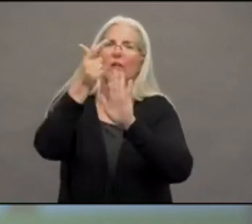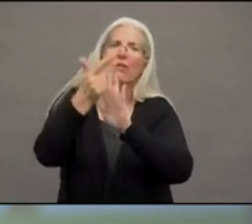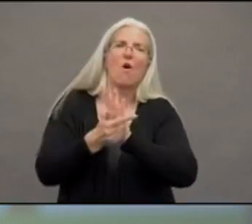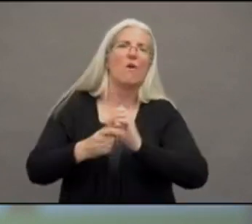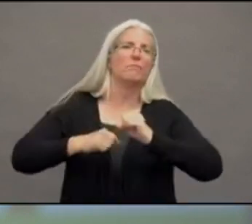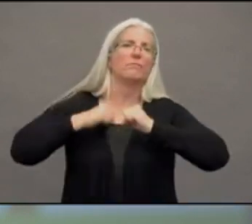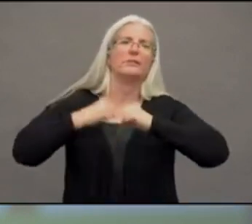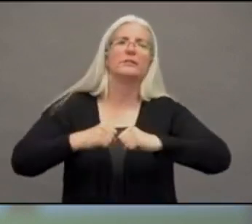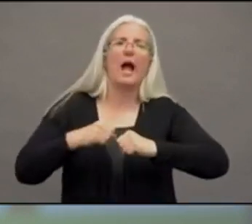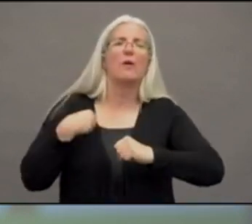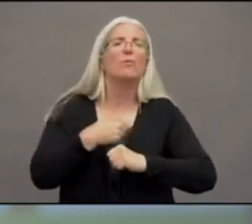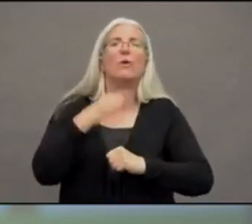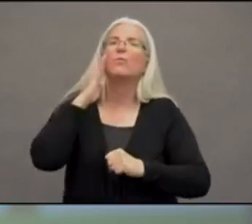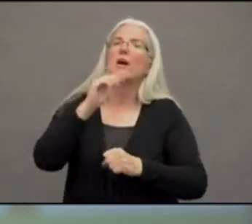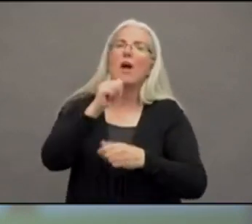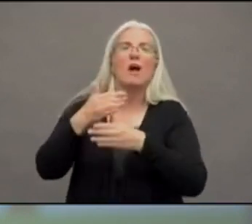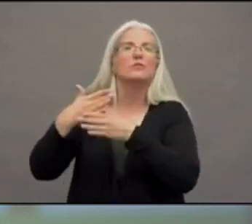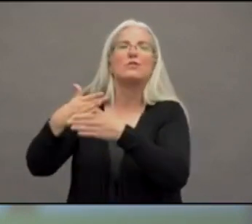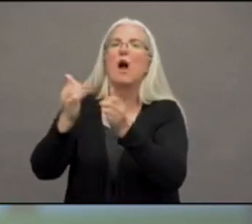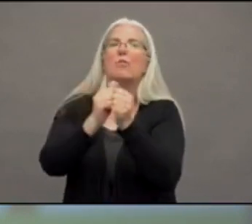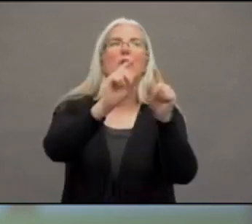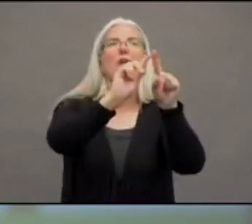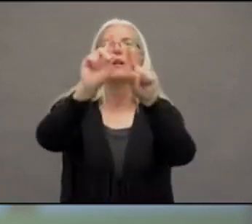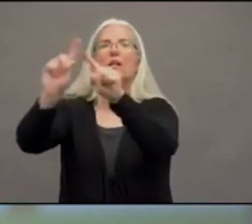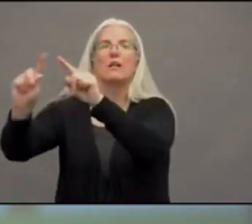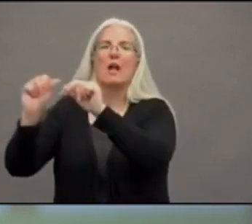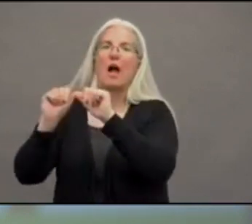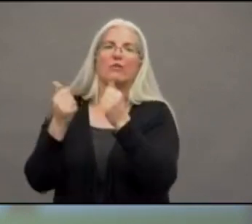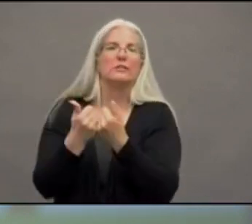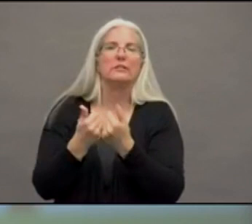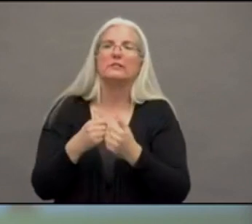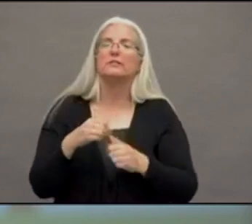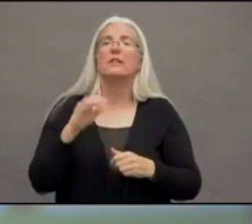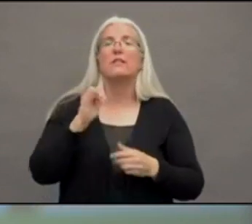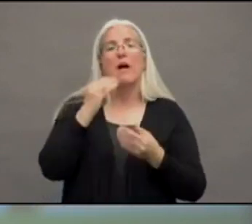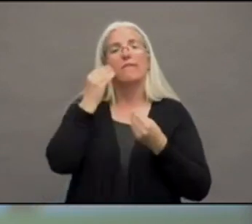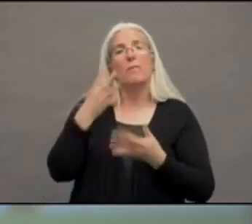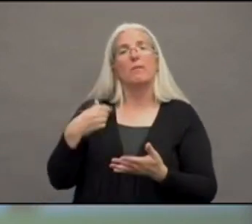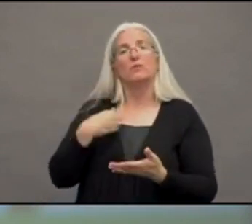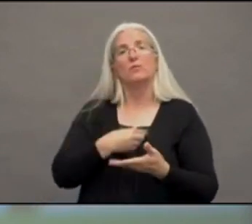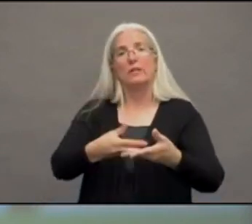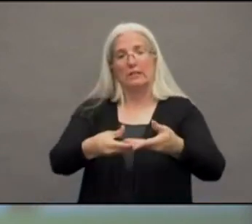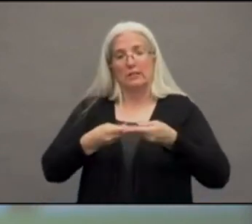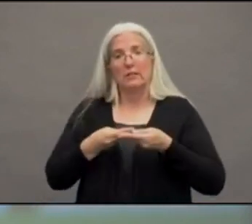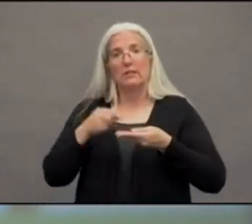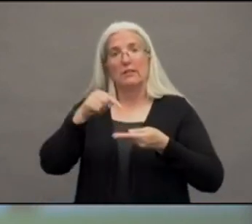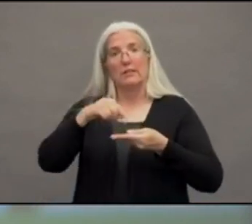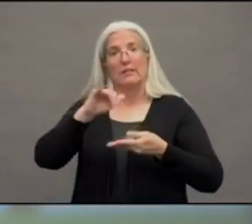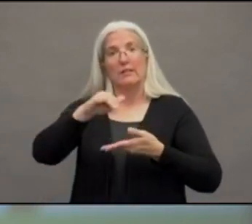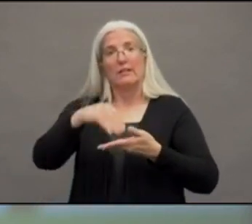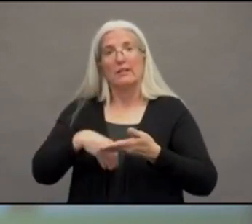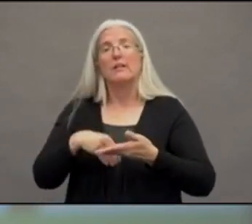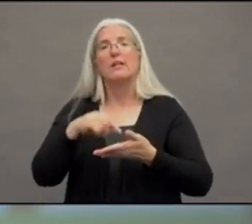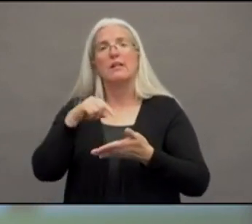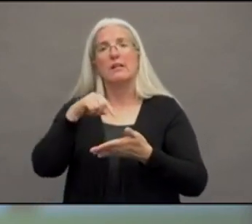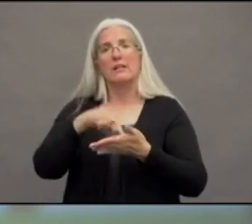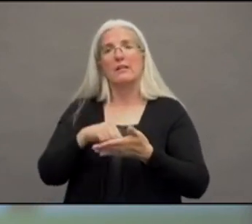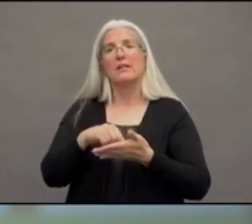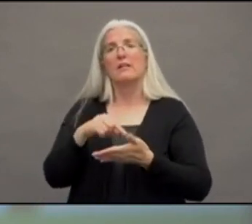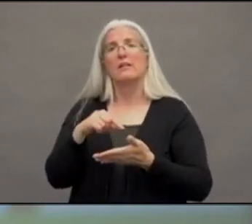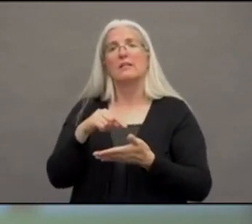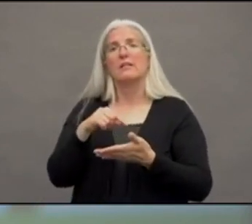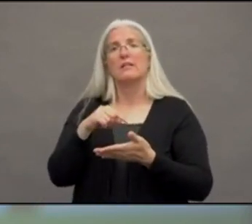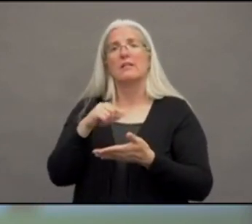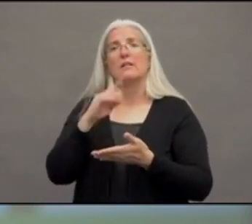So the only information that we can tell, or the information that gets provided to the public in